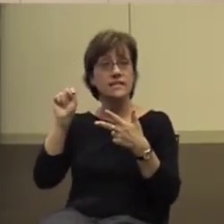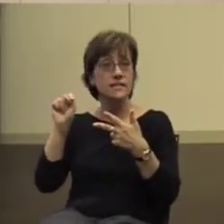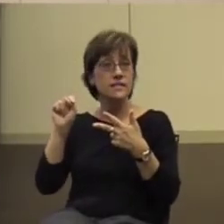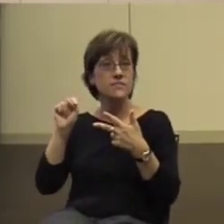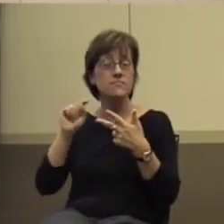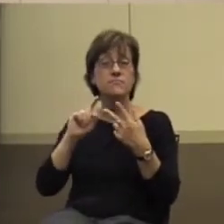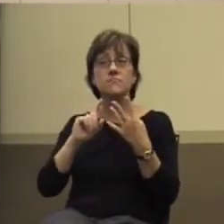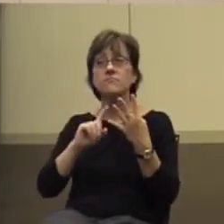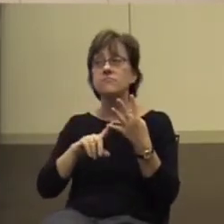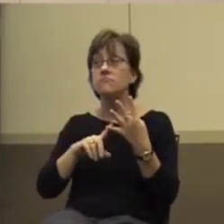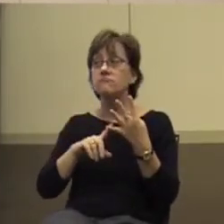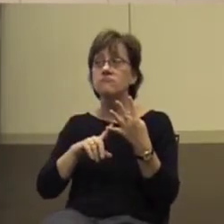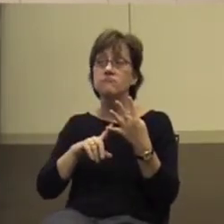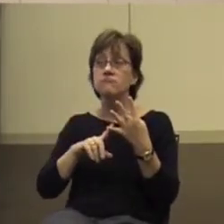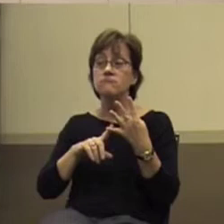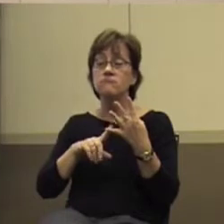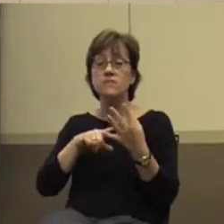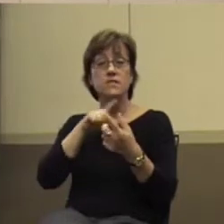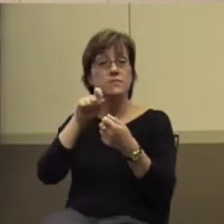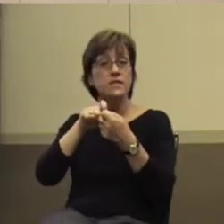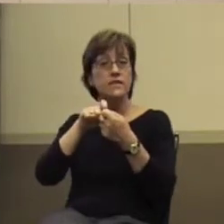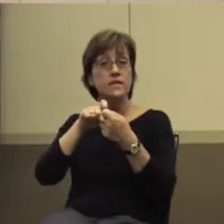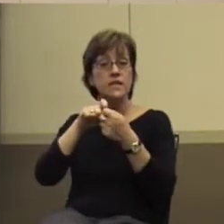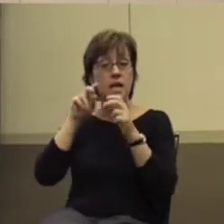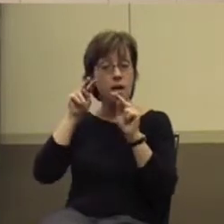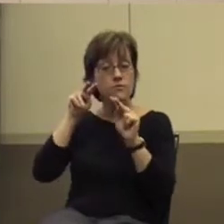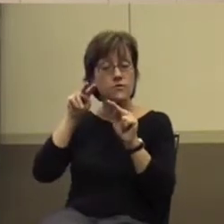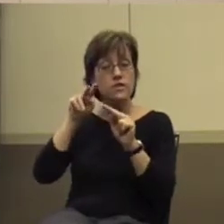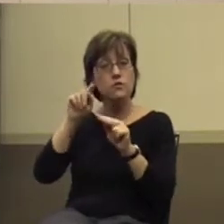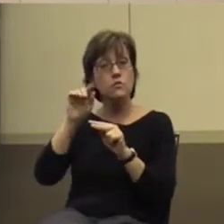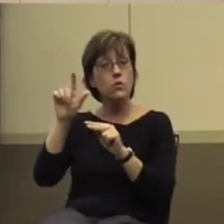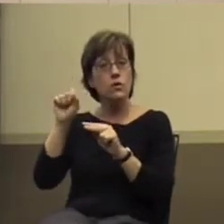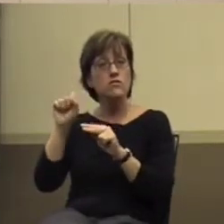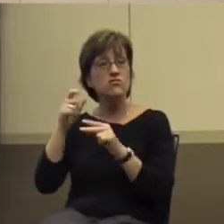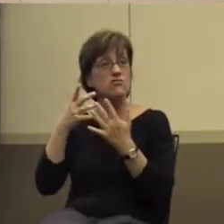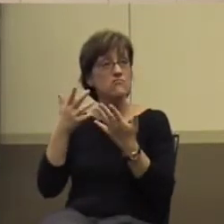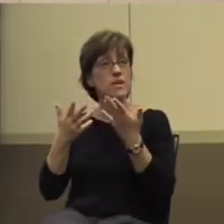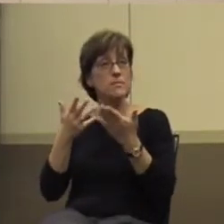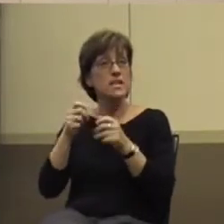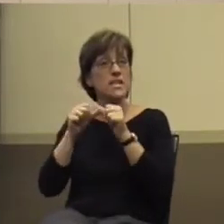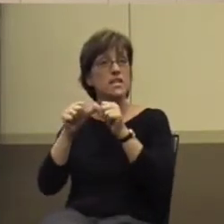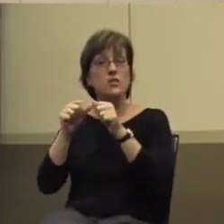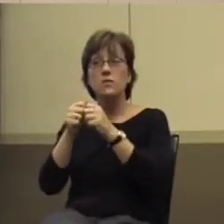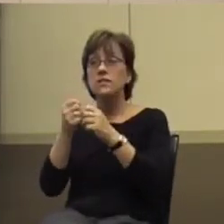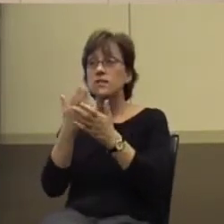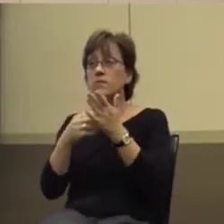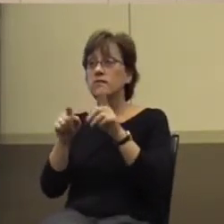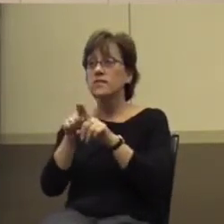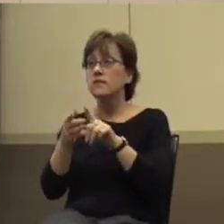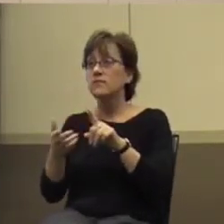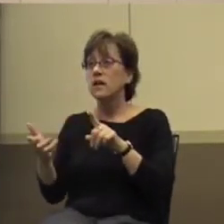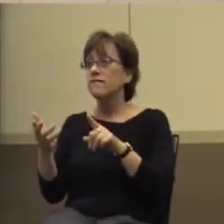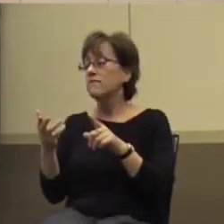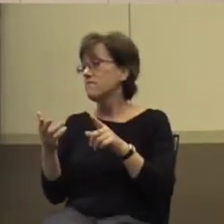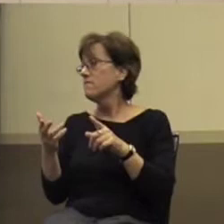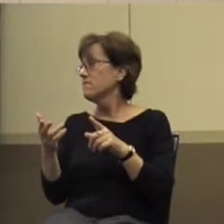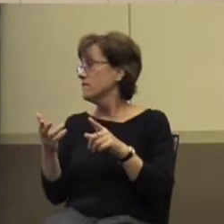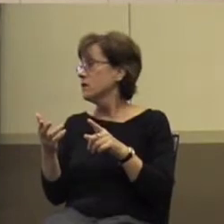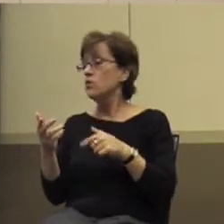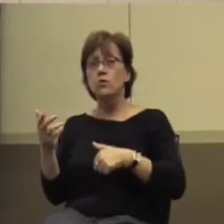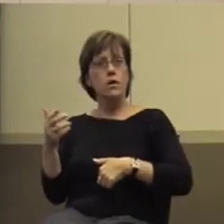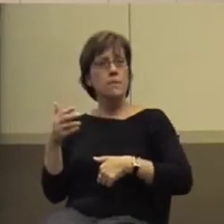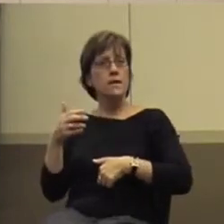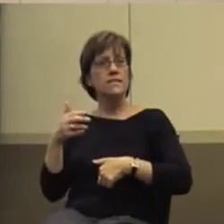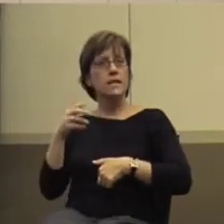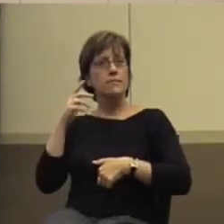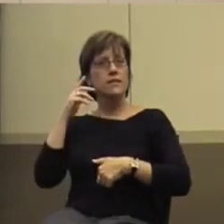FAST, specific observational tools? Kind of continue with some of the same type stuff, or? Oh, my stomach's